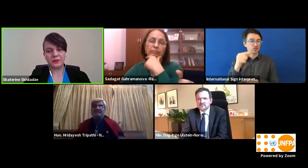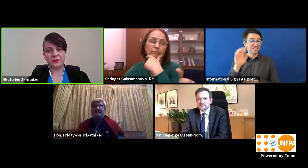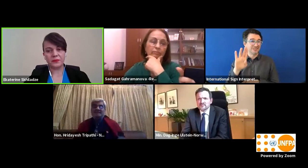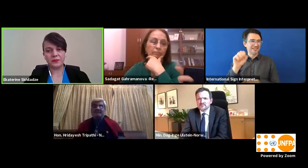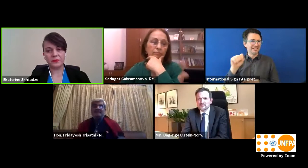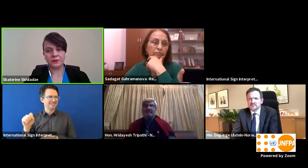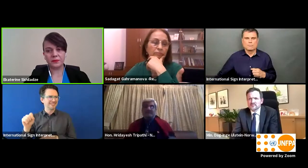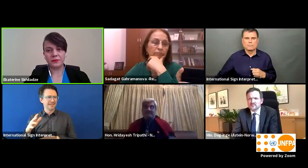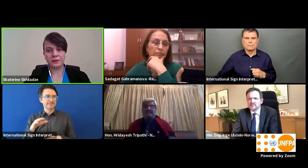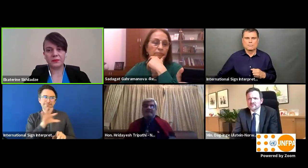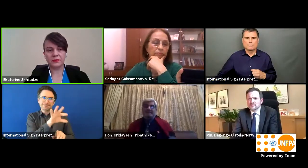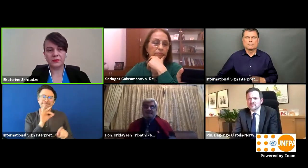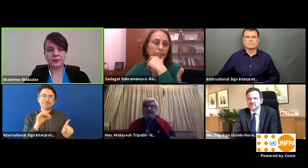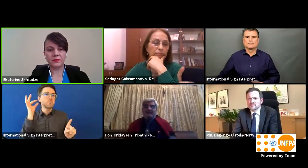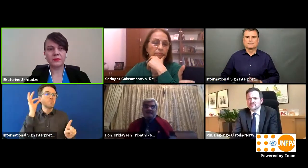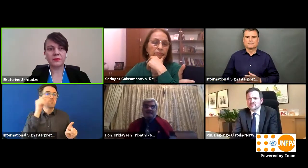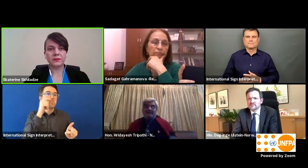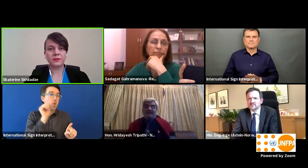yours.